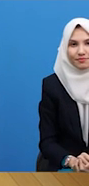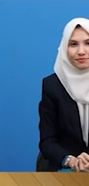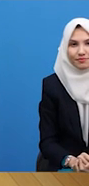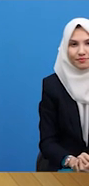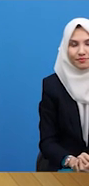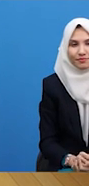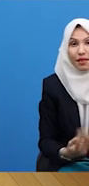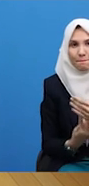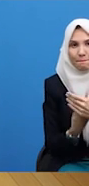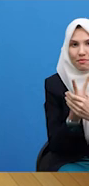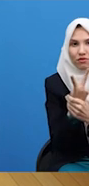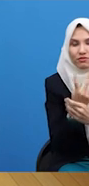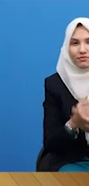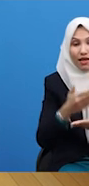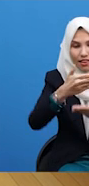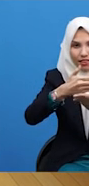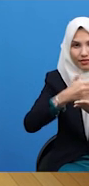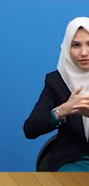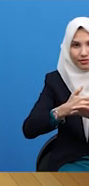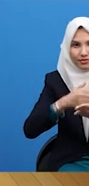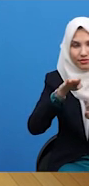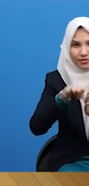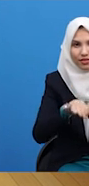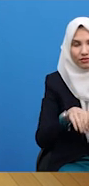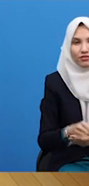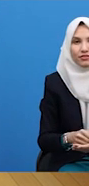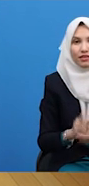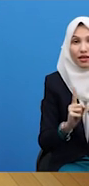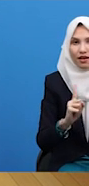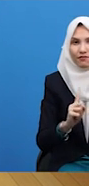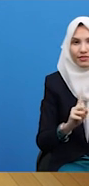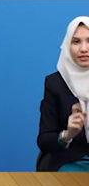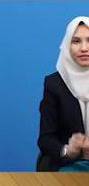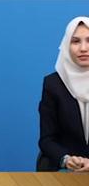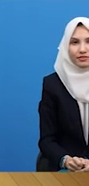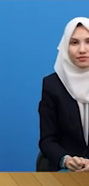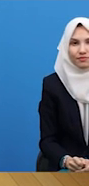The both of you can use them during the conversation.